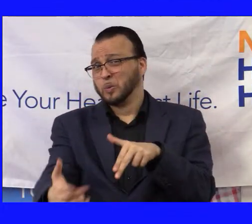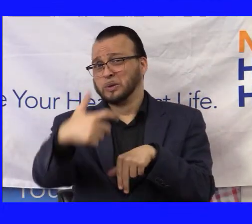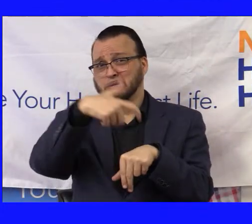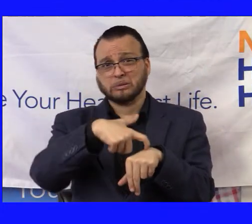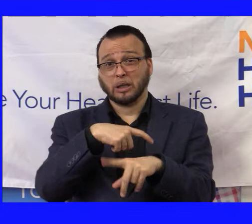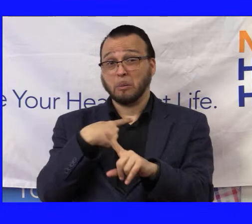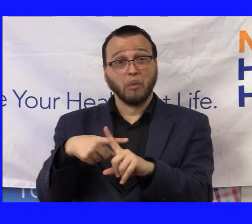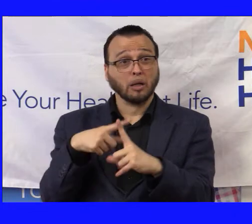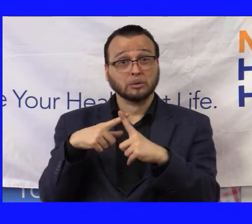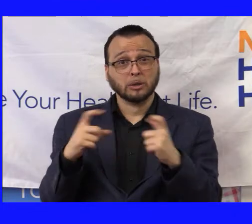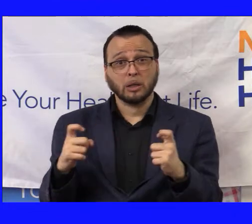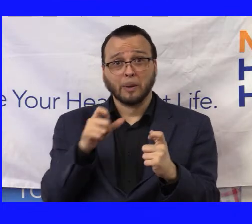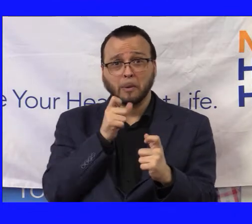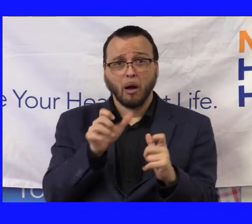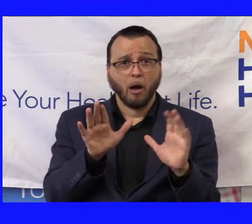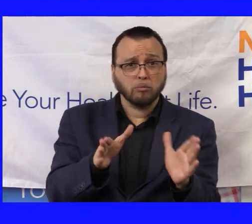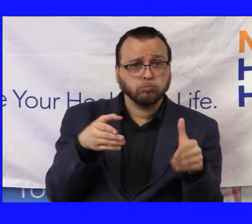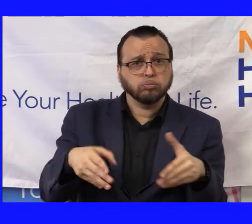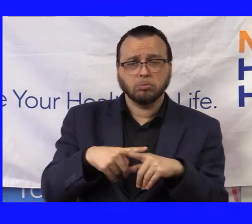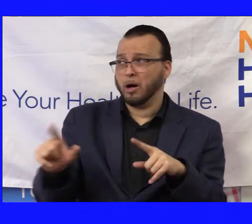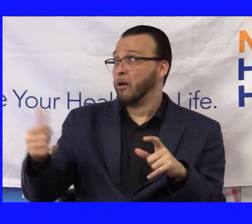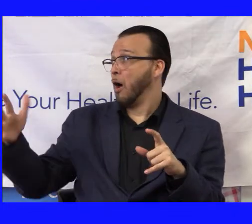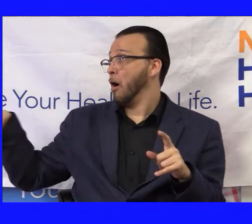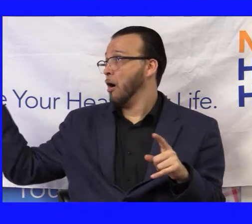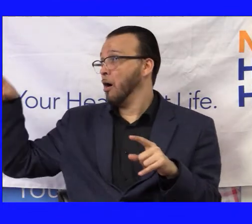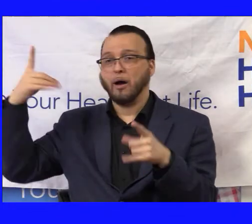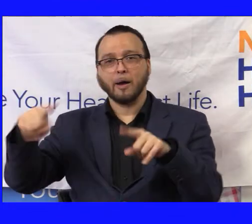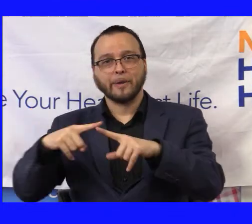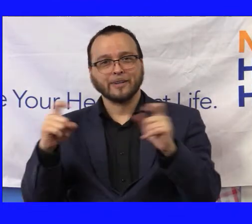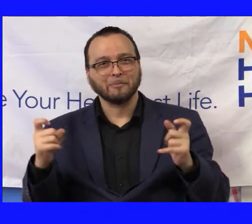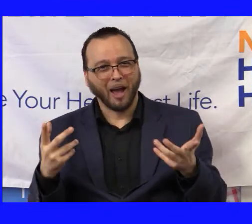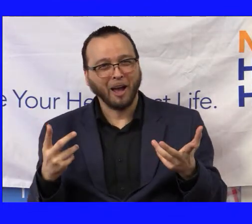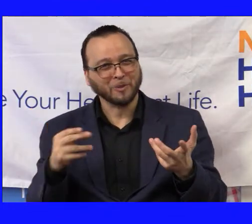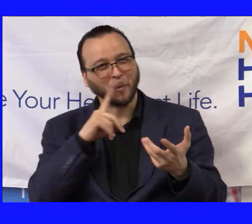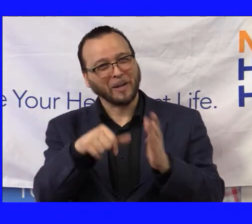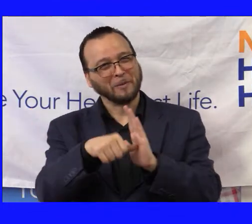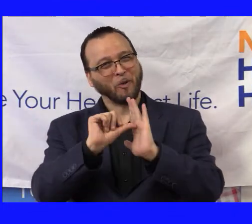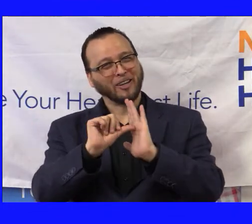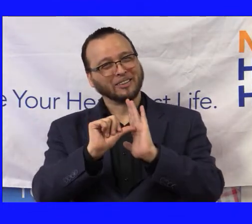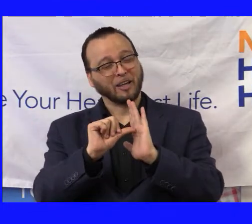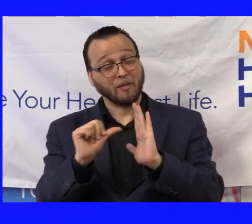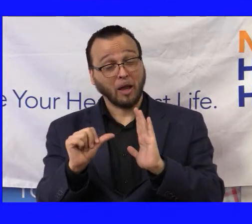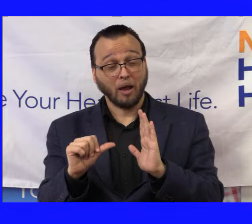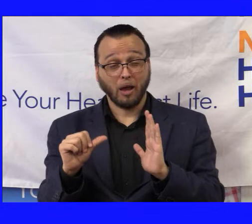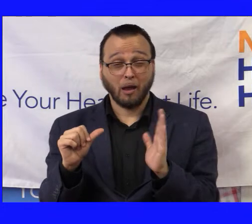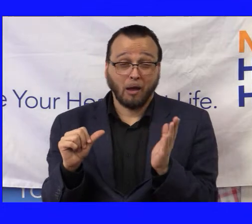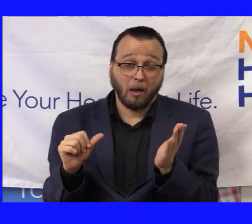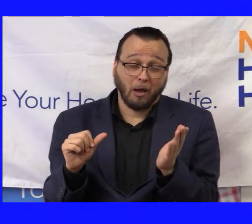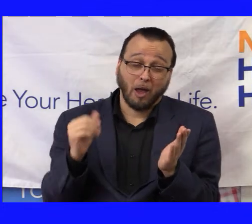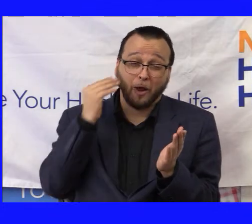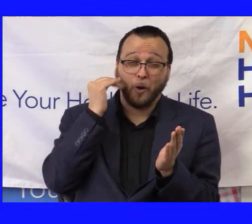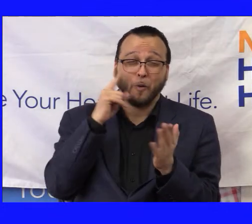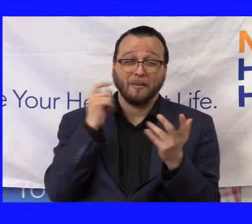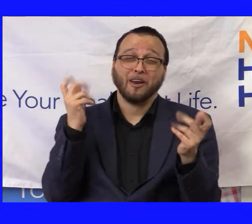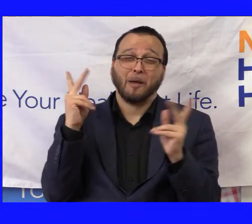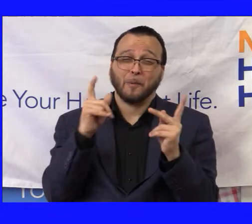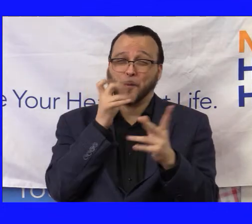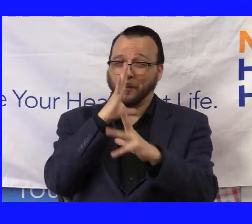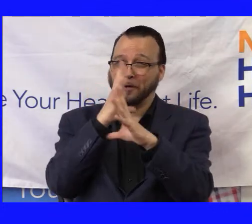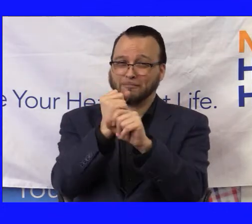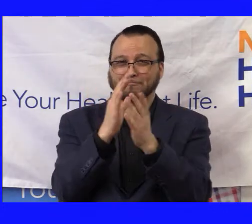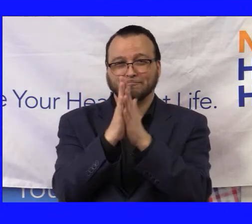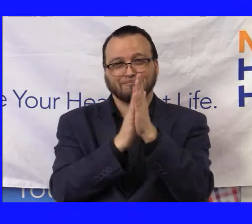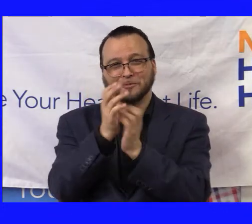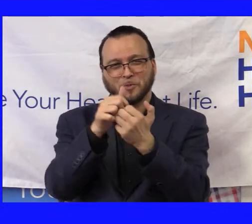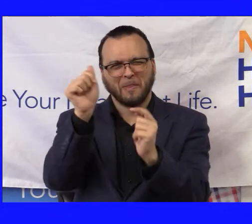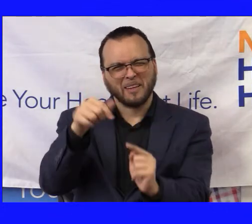the background, and it's just very impressive. And I know that you'll get a lot of interest in this. And I just want you to know that you have